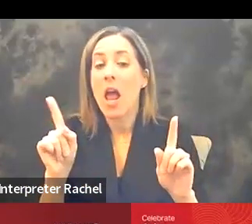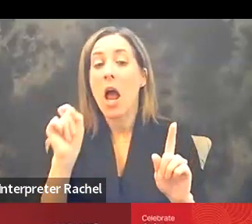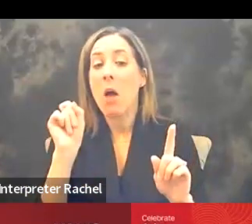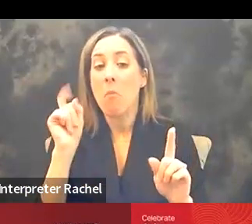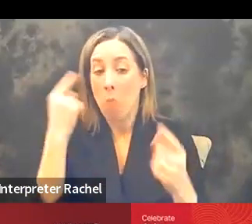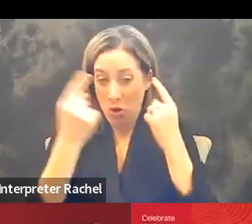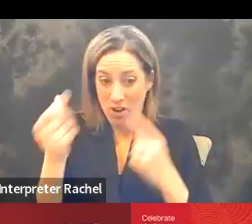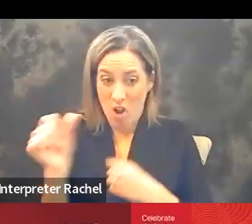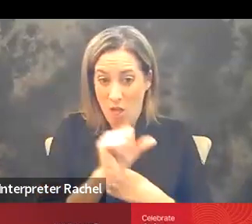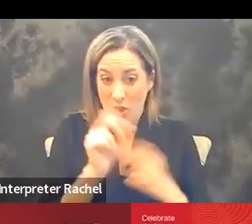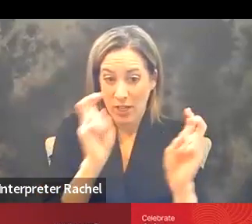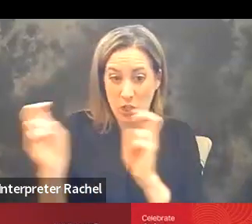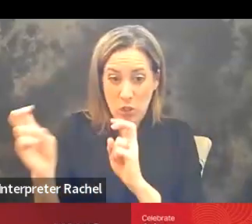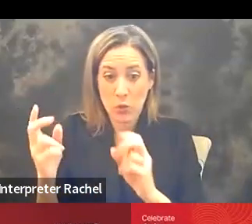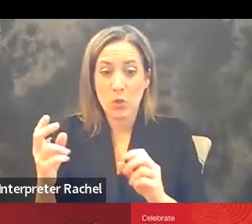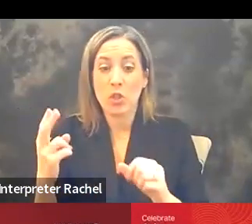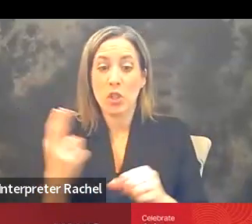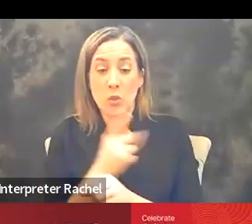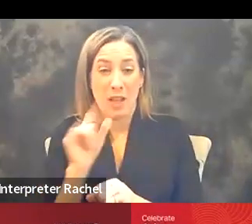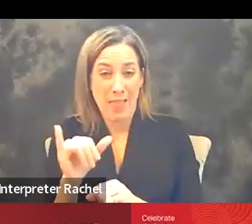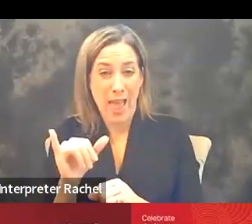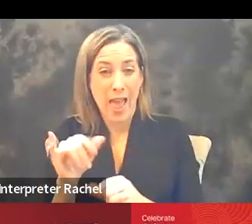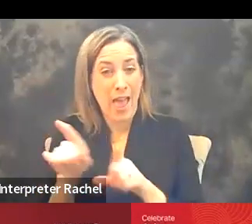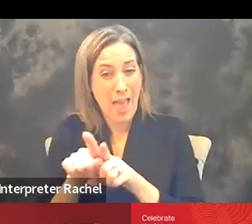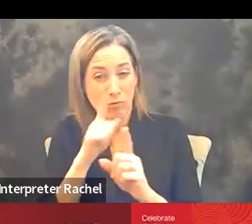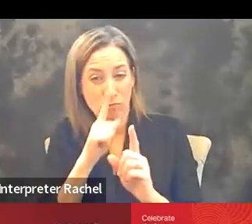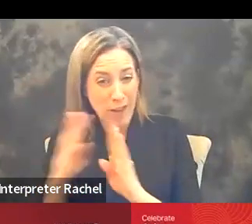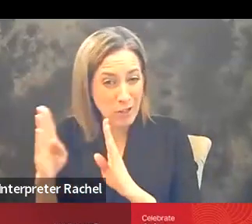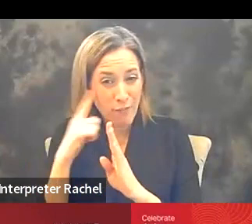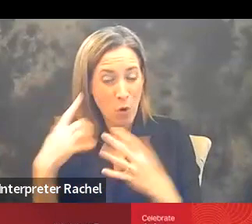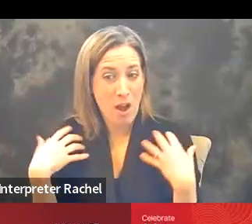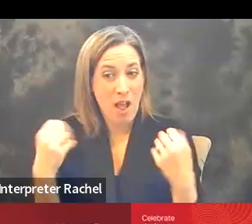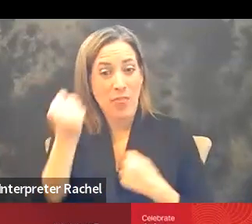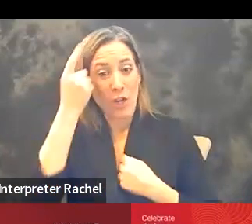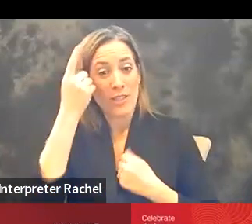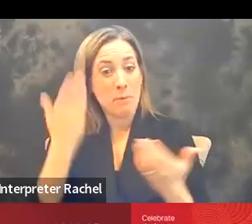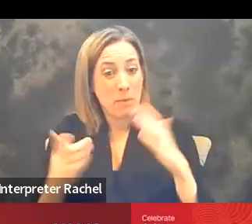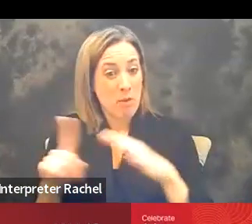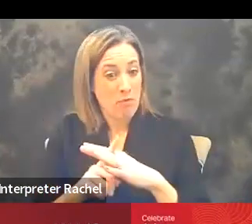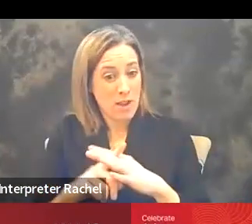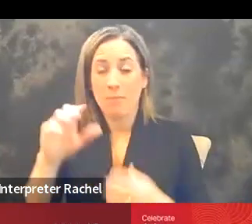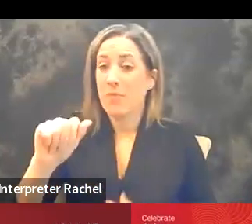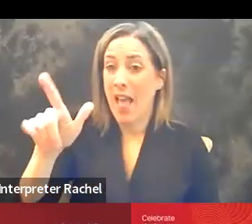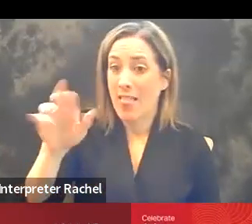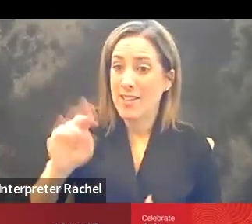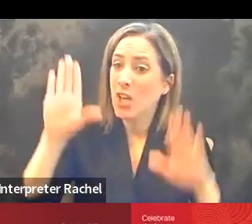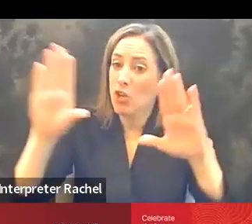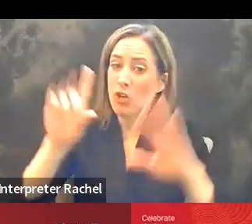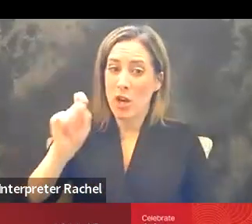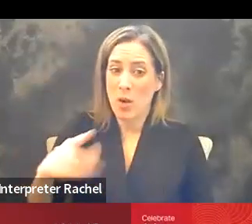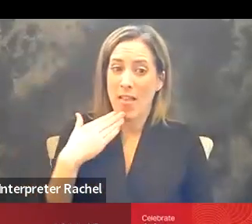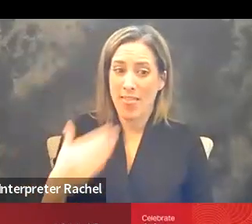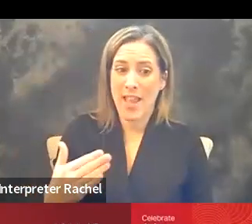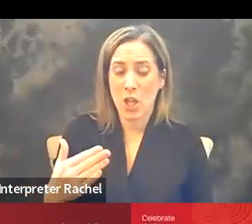in using strategies such as that in terms of health literacy that might arise? Yeah, that's a great question. Thanks for